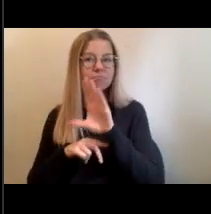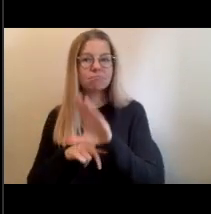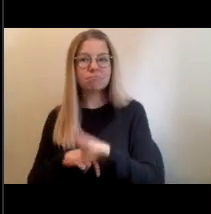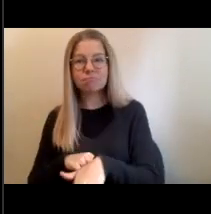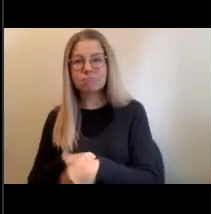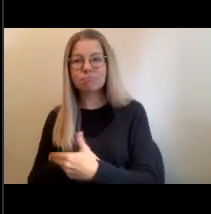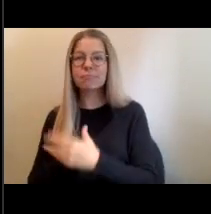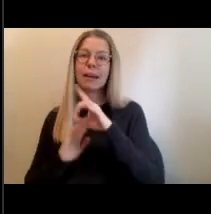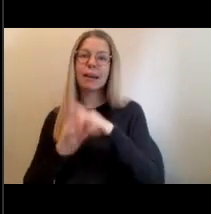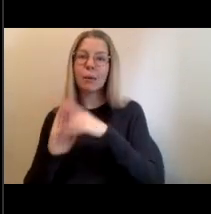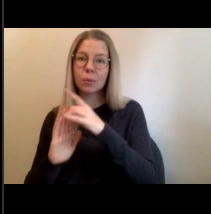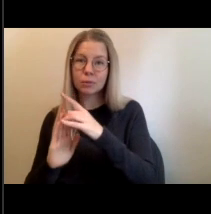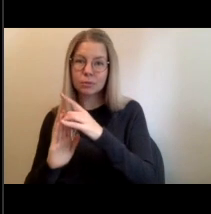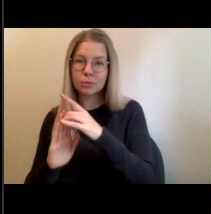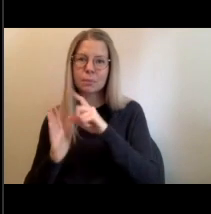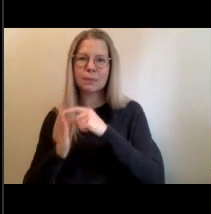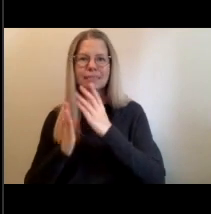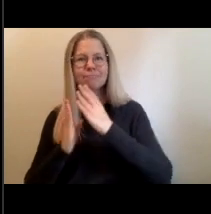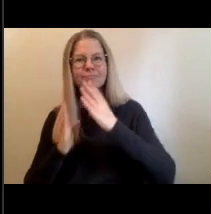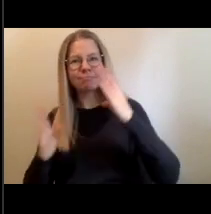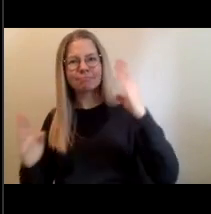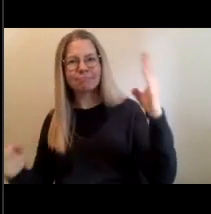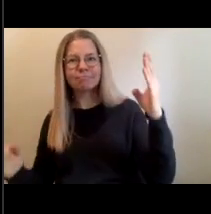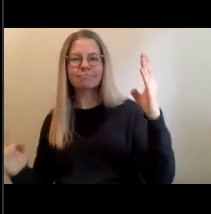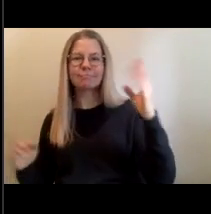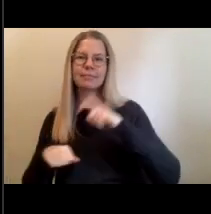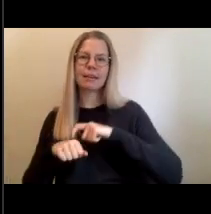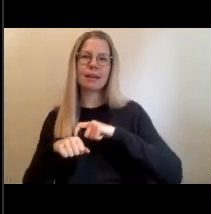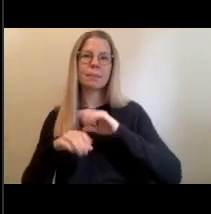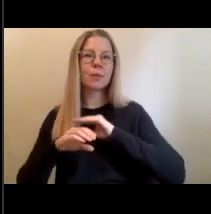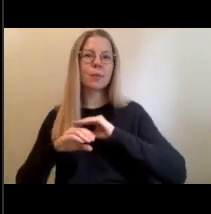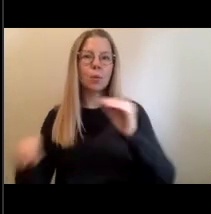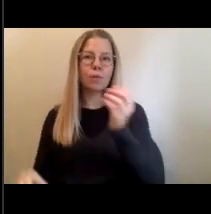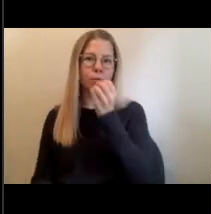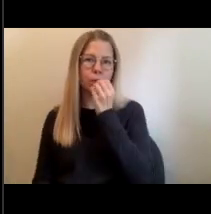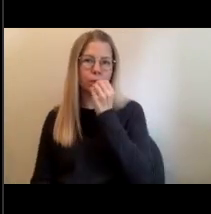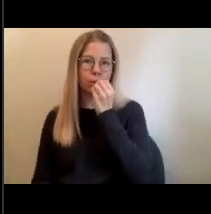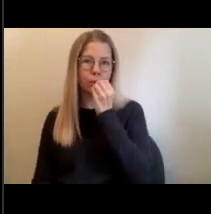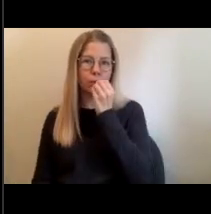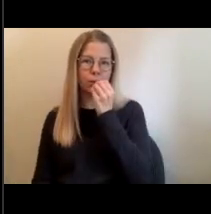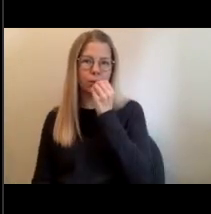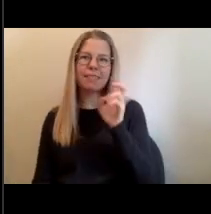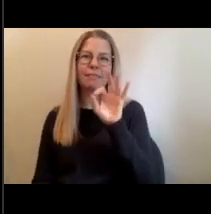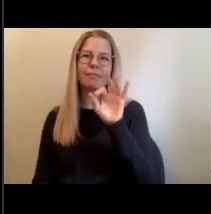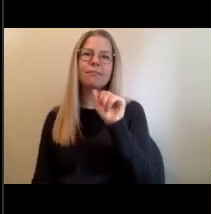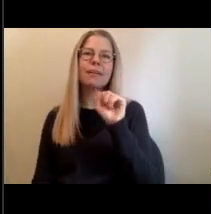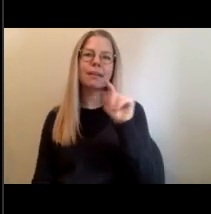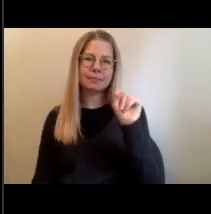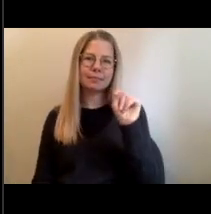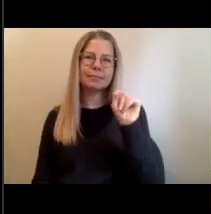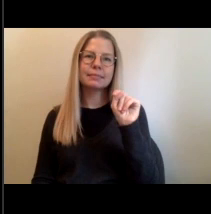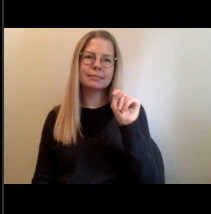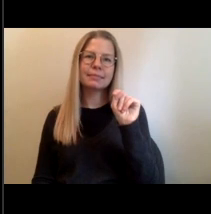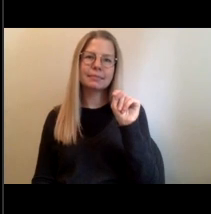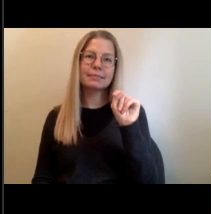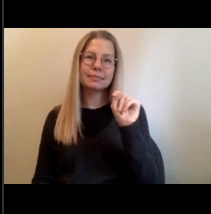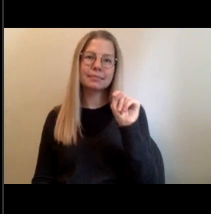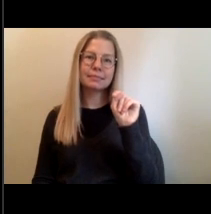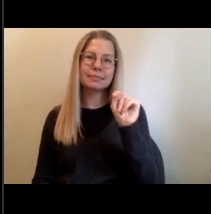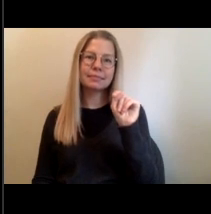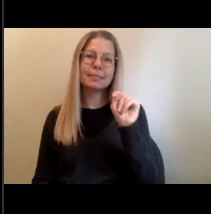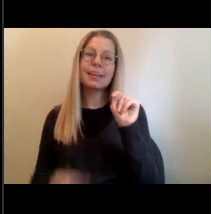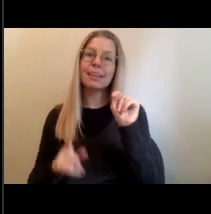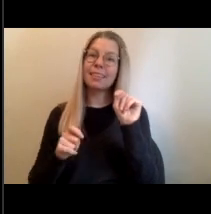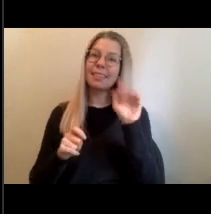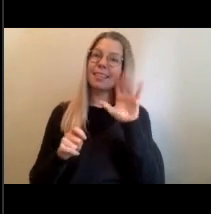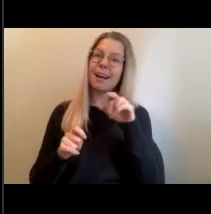a long fast, meaning a long period of time without food. That's a strong signal